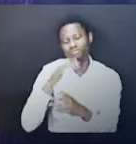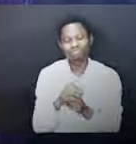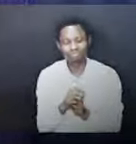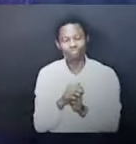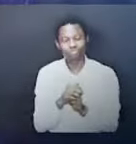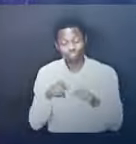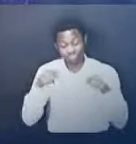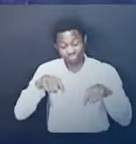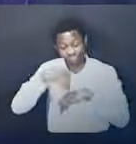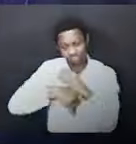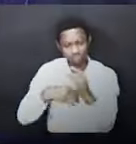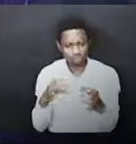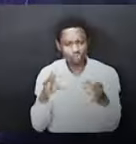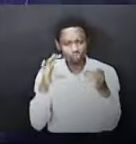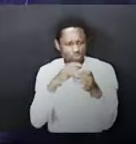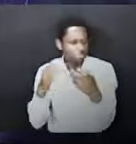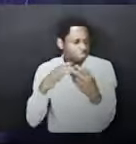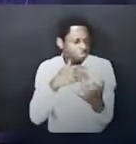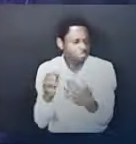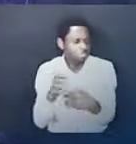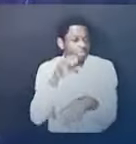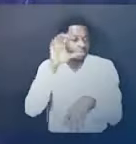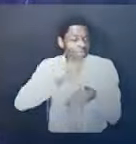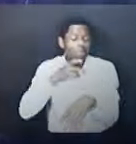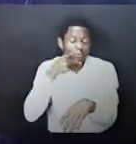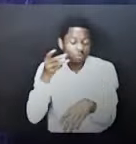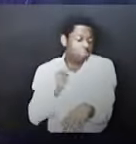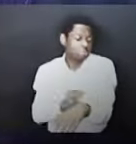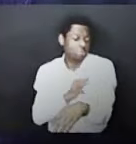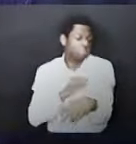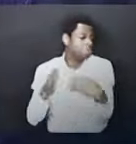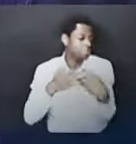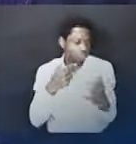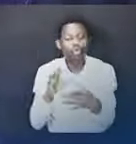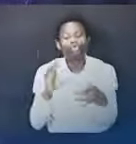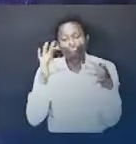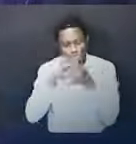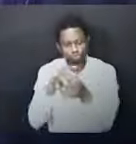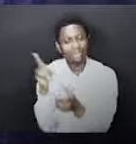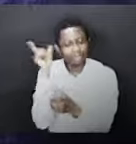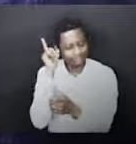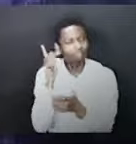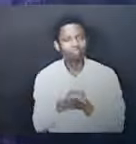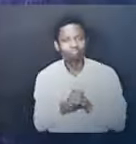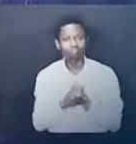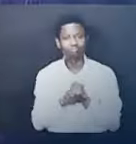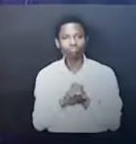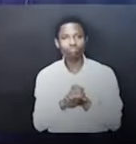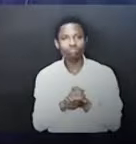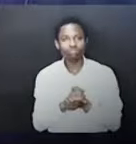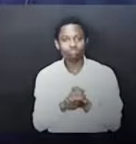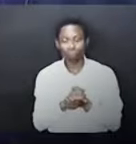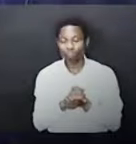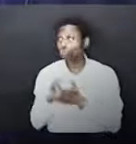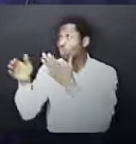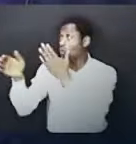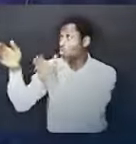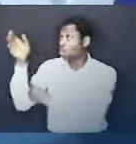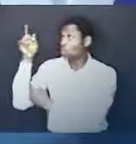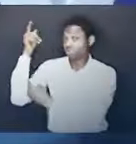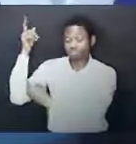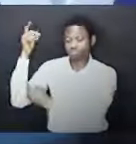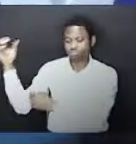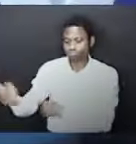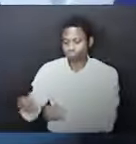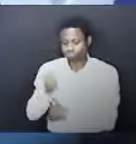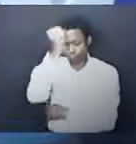won komo na yehudi onyame diamaye wona semu ni yinina bom asachira yewiase. Now God has set before us a